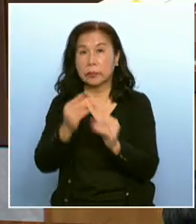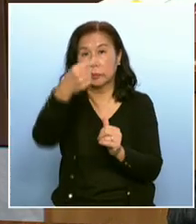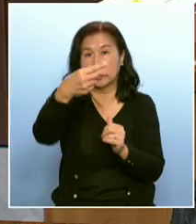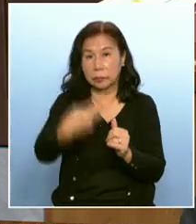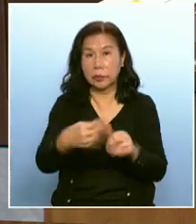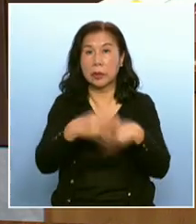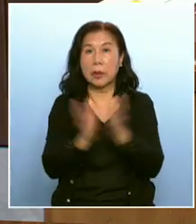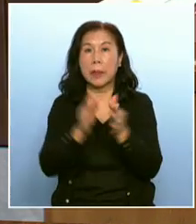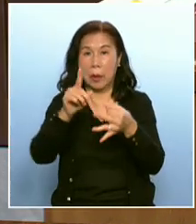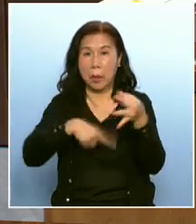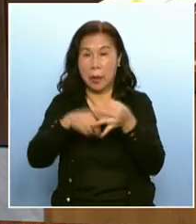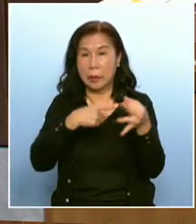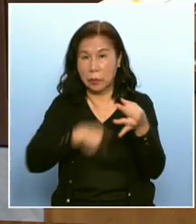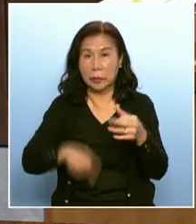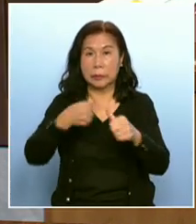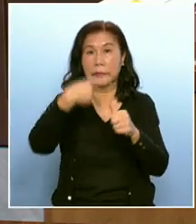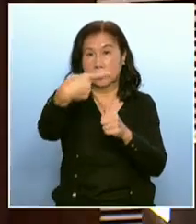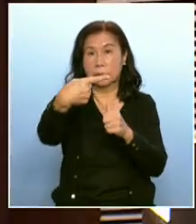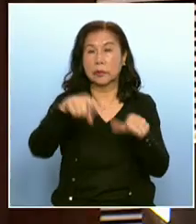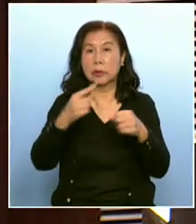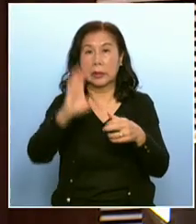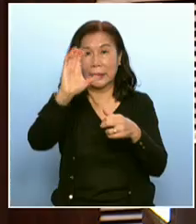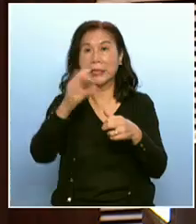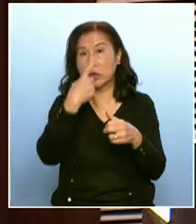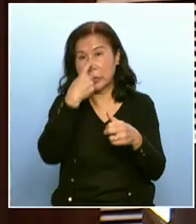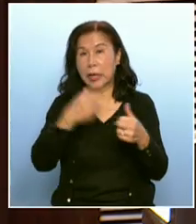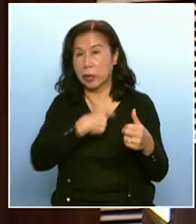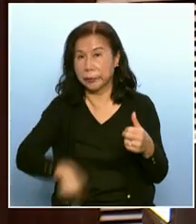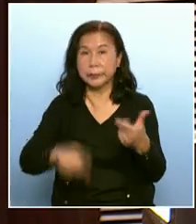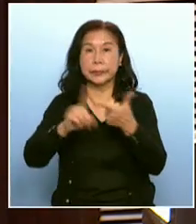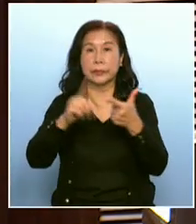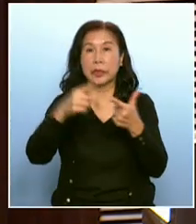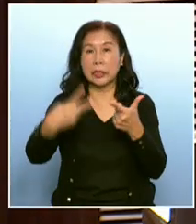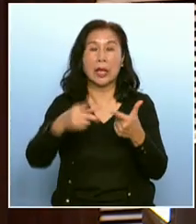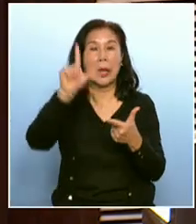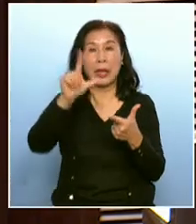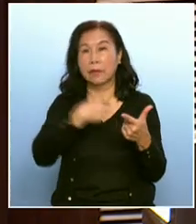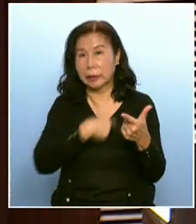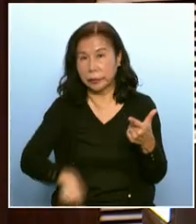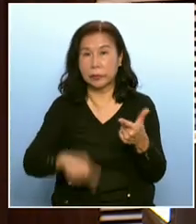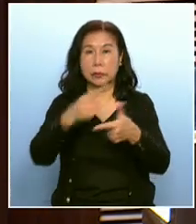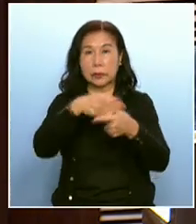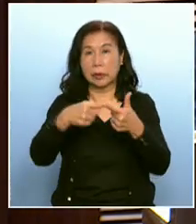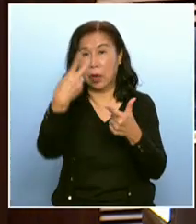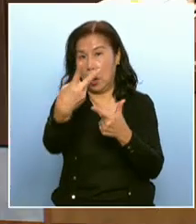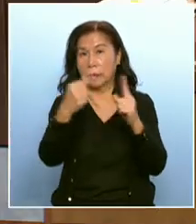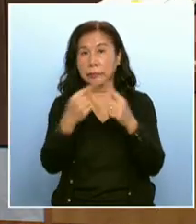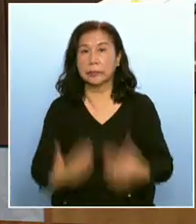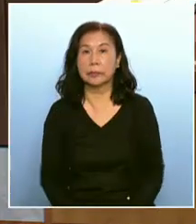the election, and by the close of the nomination period, we received 2 valid